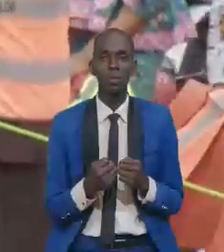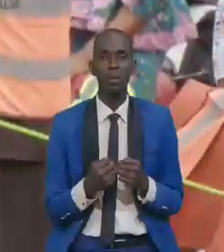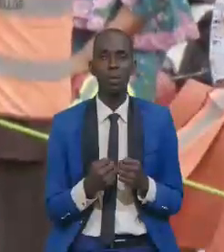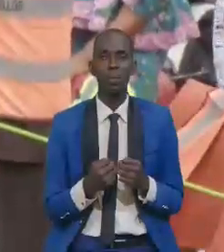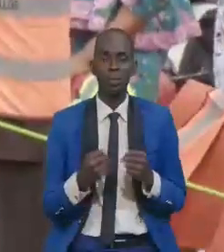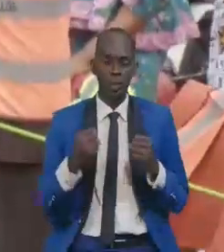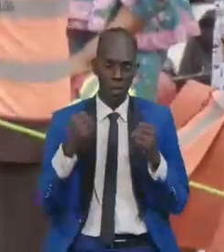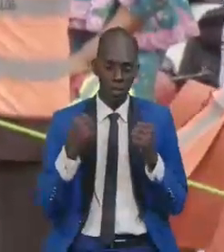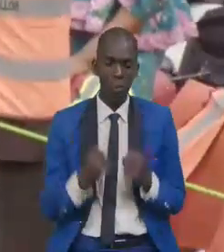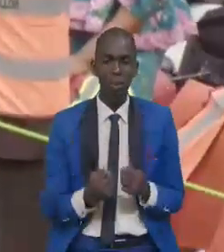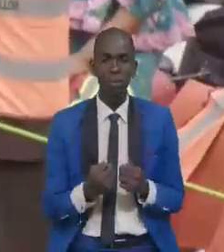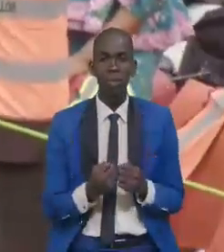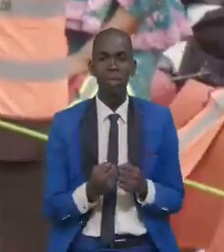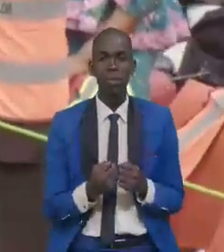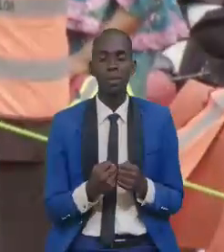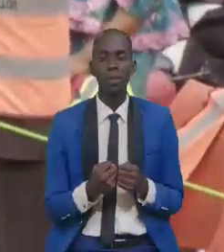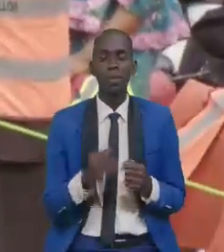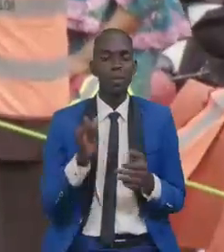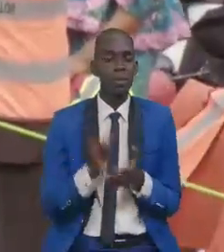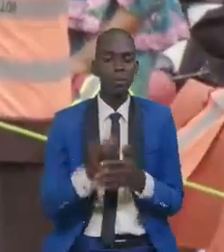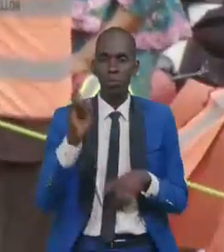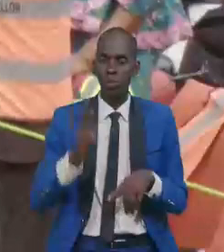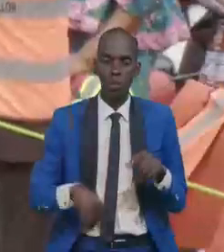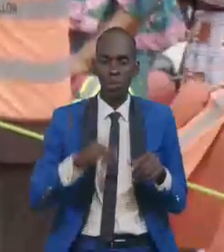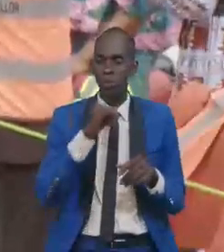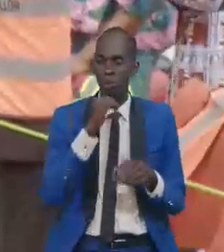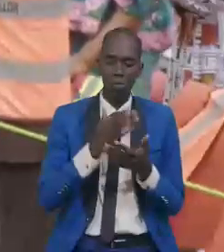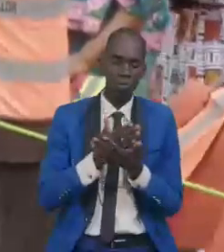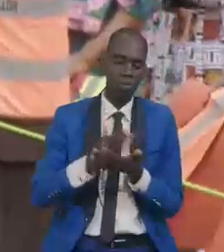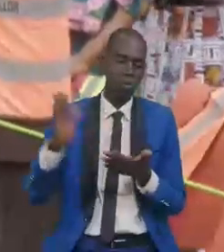Power. Irresistible.